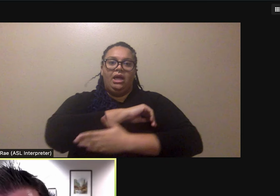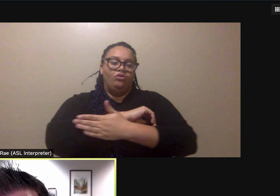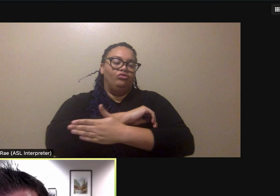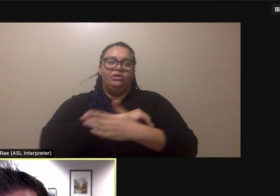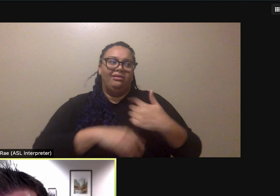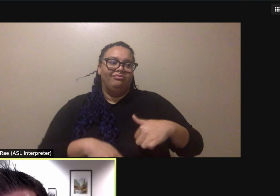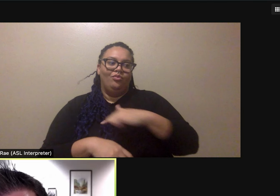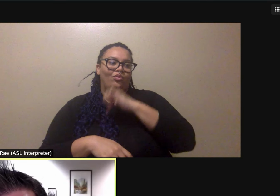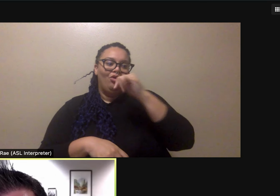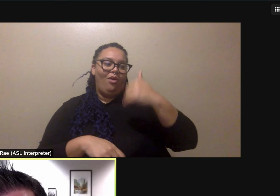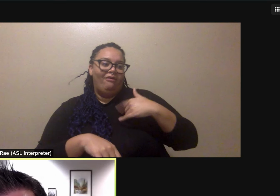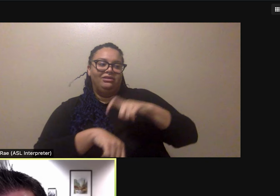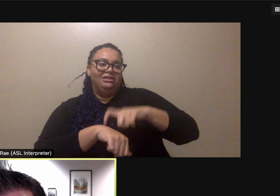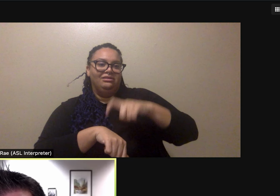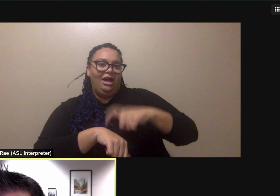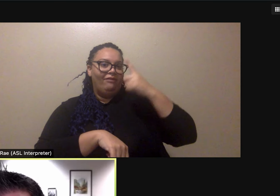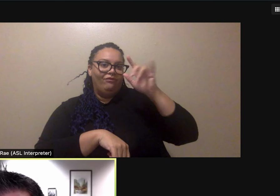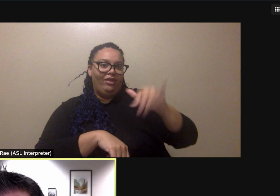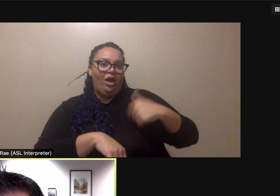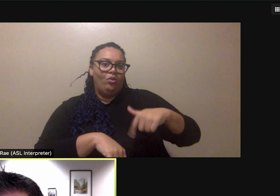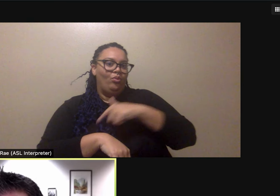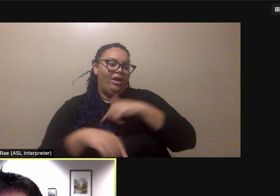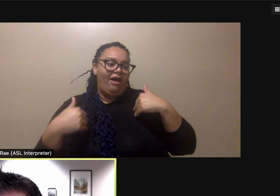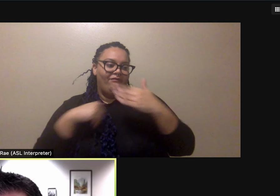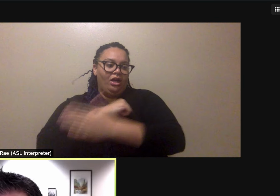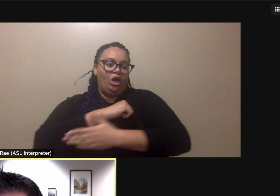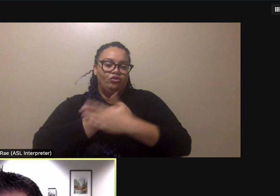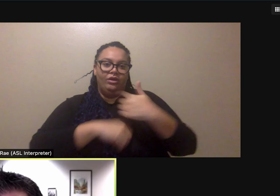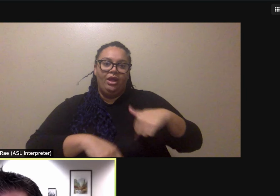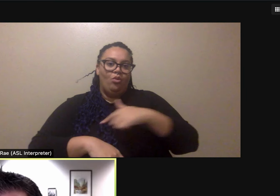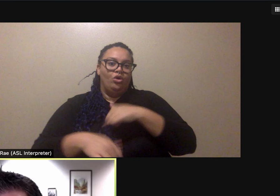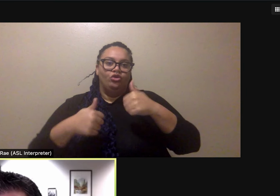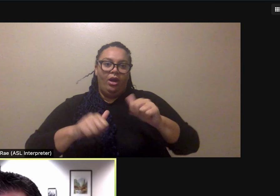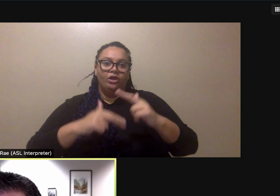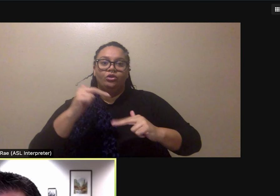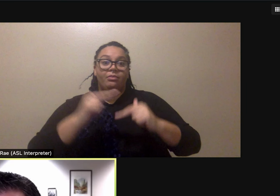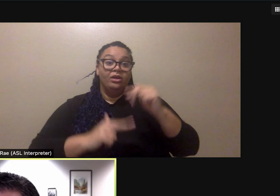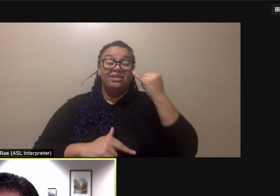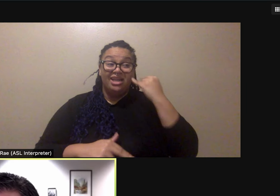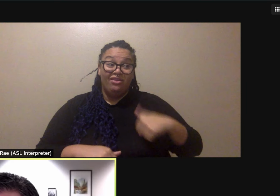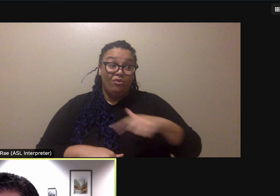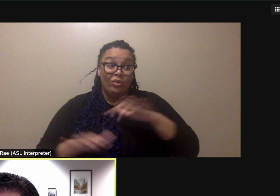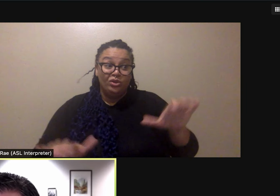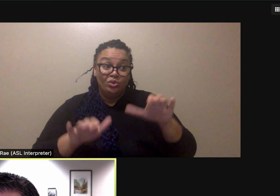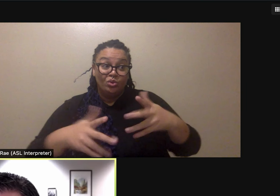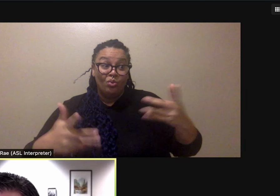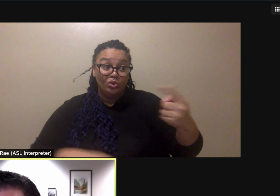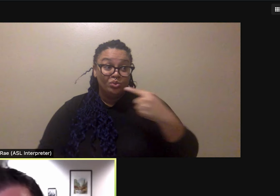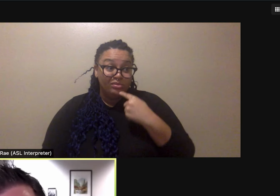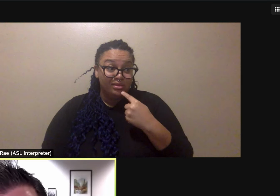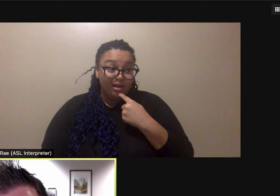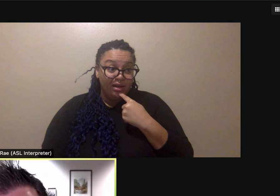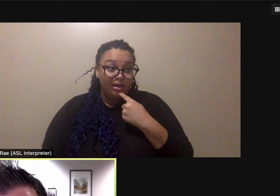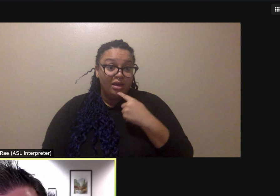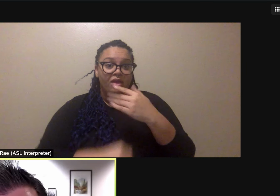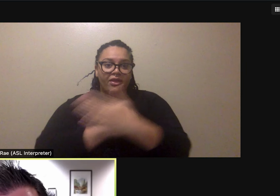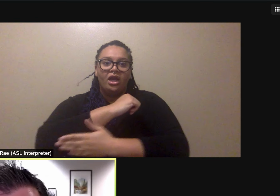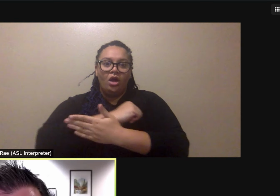for that. We've got a country we're trying to build. And if we do what you're saying, the country will fall